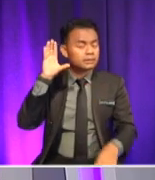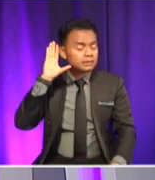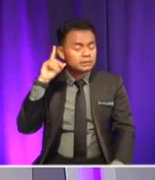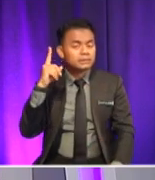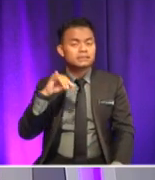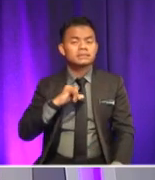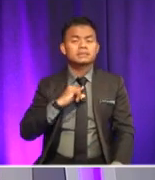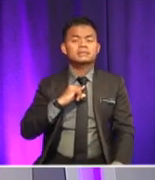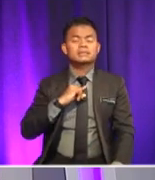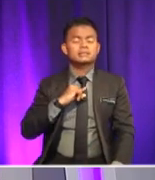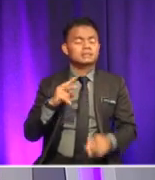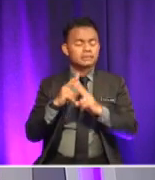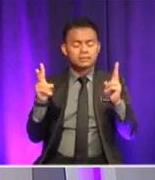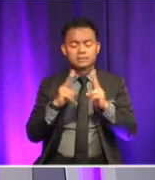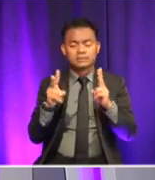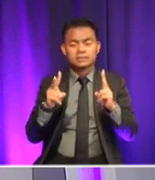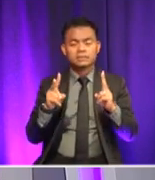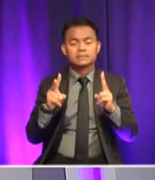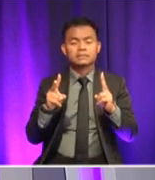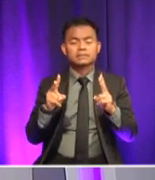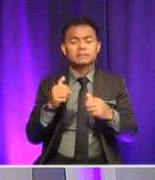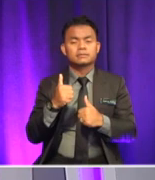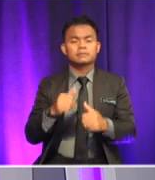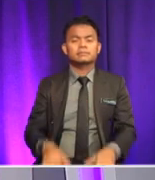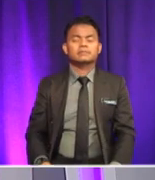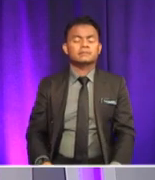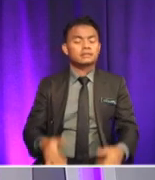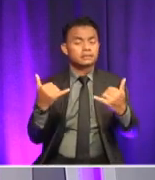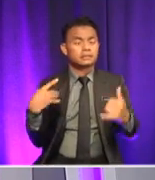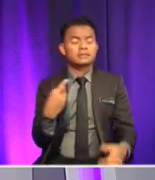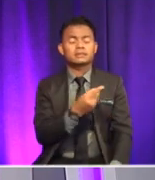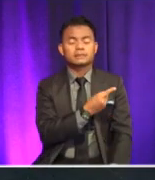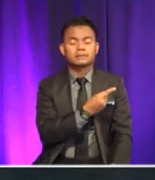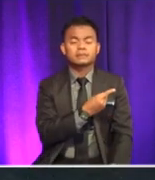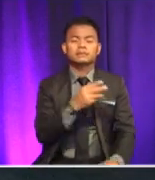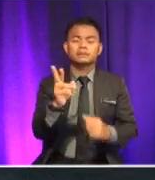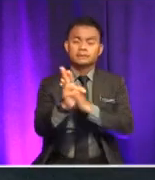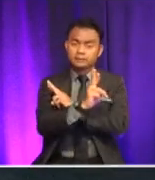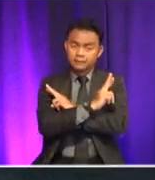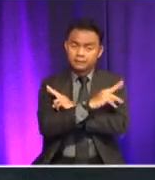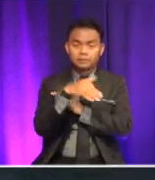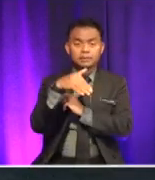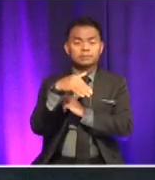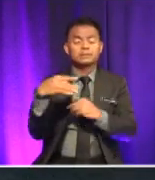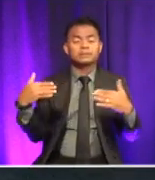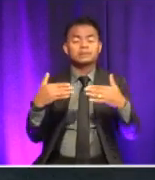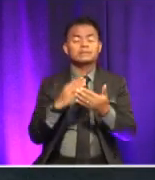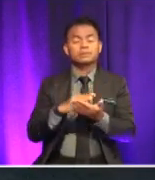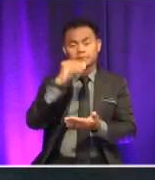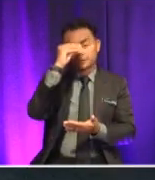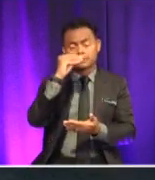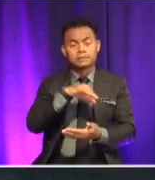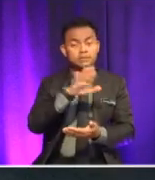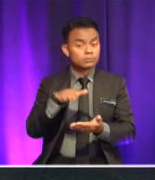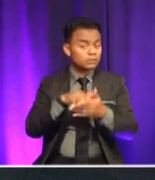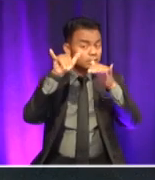already very, very interested. But first, teacher, is it okay to take a short break before we proceed any further? Yes, okay. No problem. For our pupils watching at home, don't